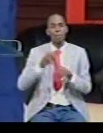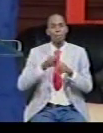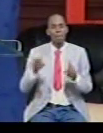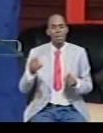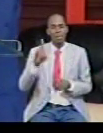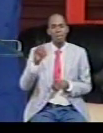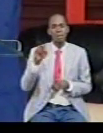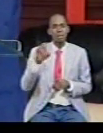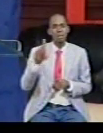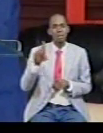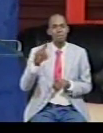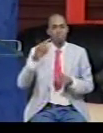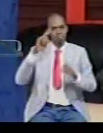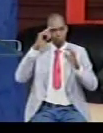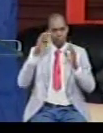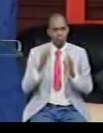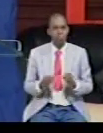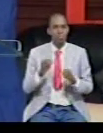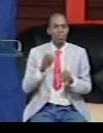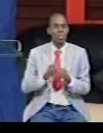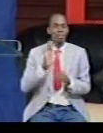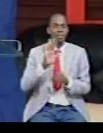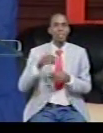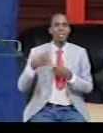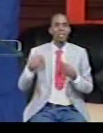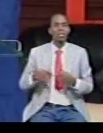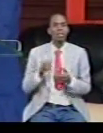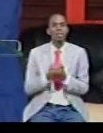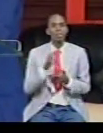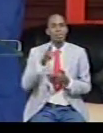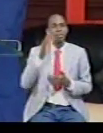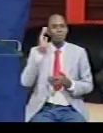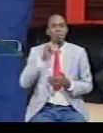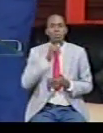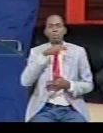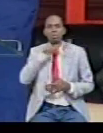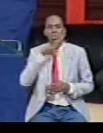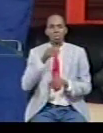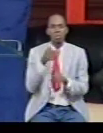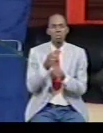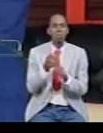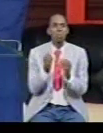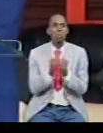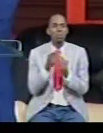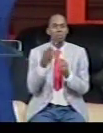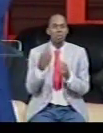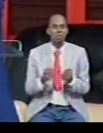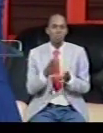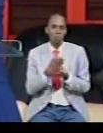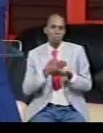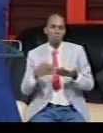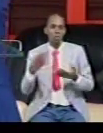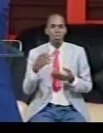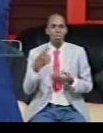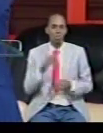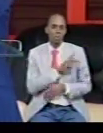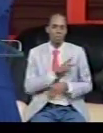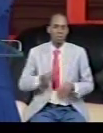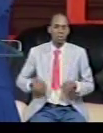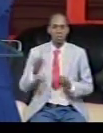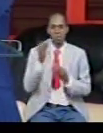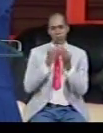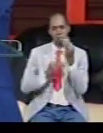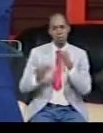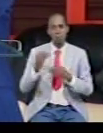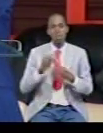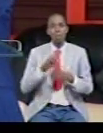in his heart that he would not defile himself with the portion of the king's meat. When you go out